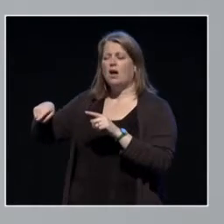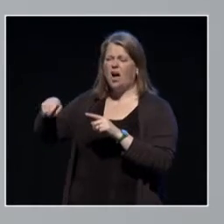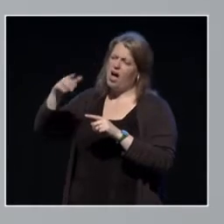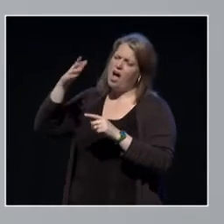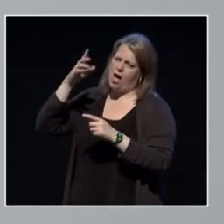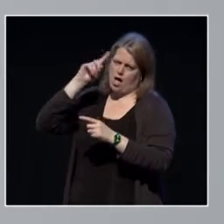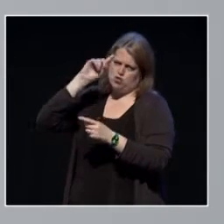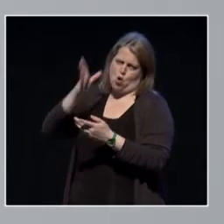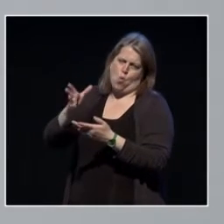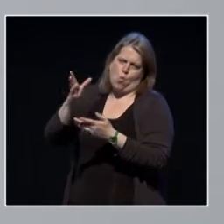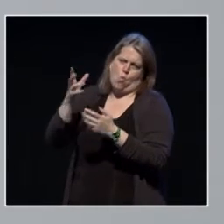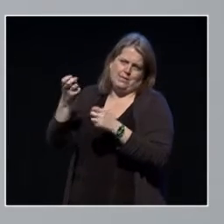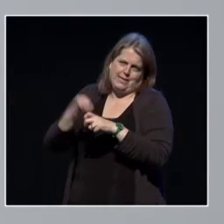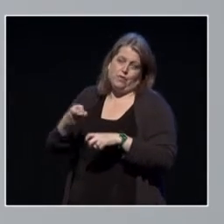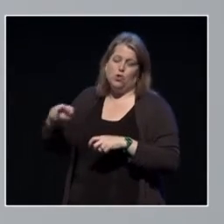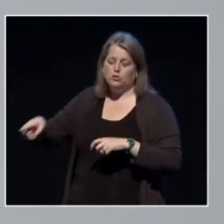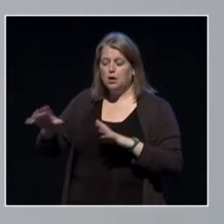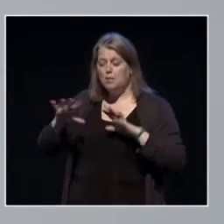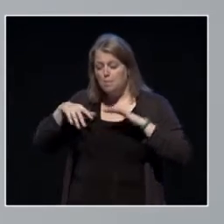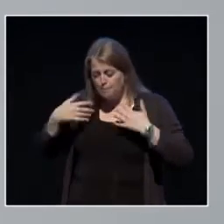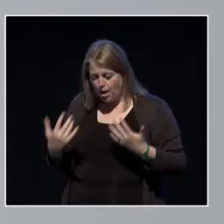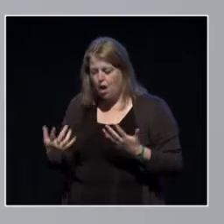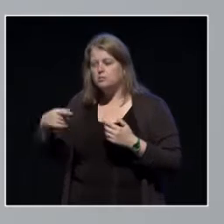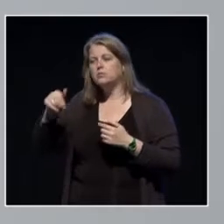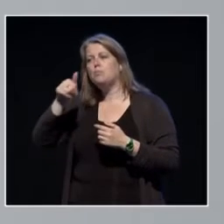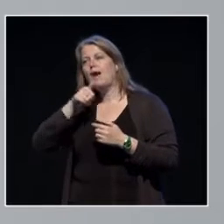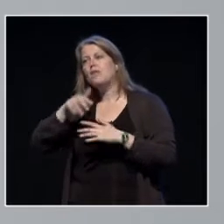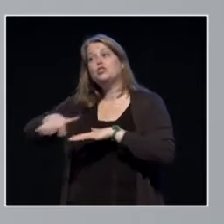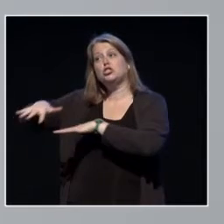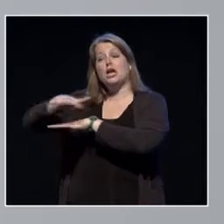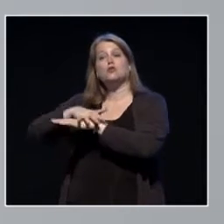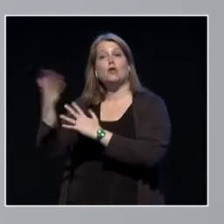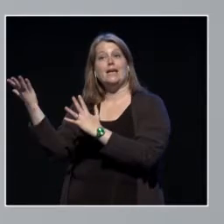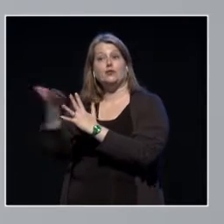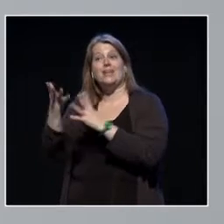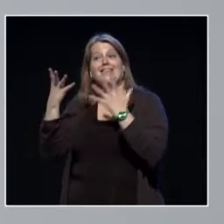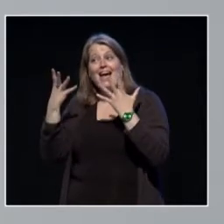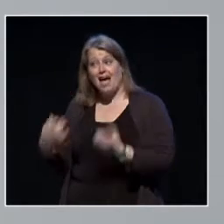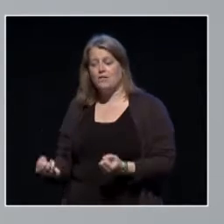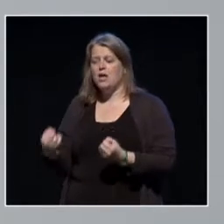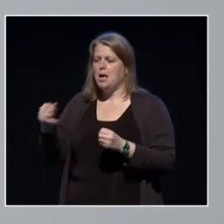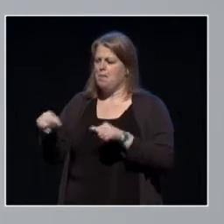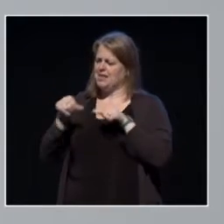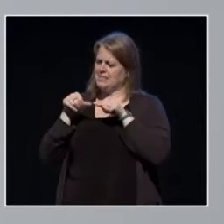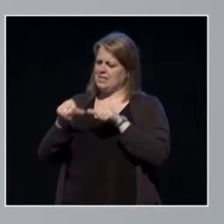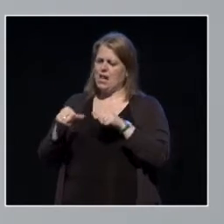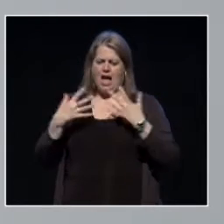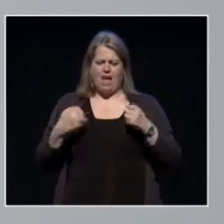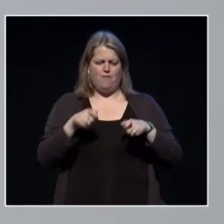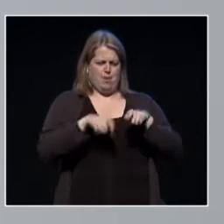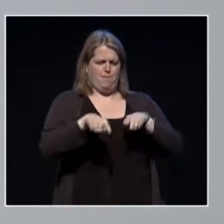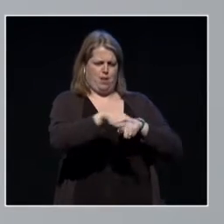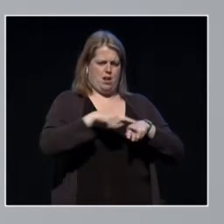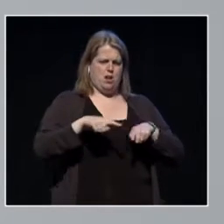that despite having private sector interventions, why we still have people around us who live under $4 a day?